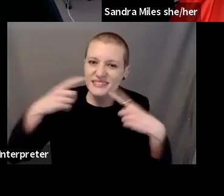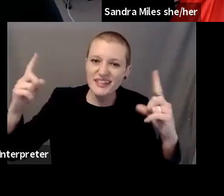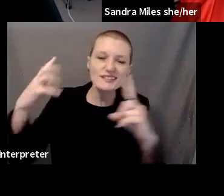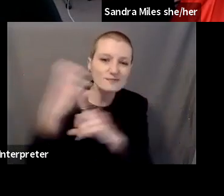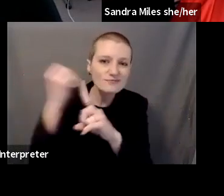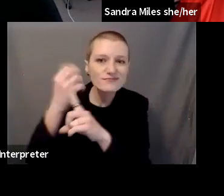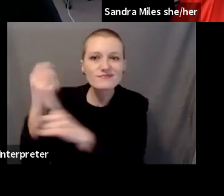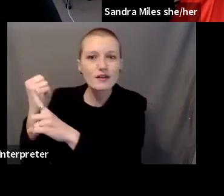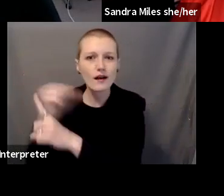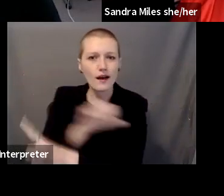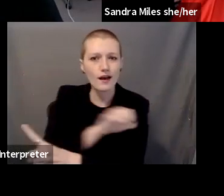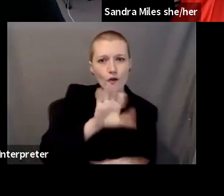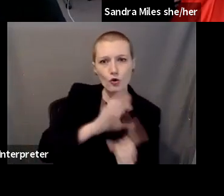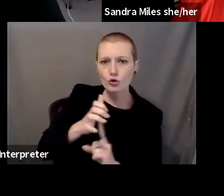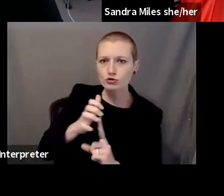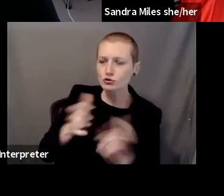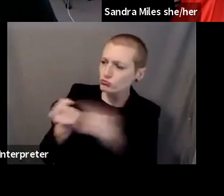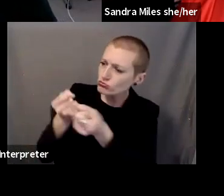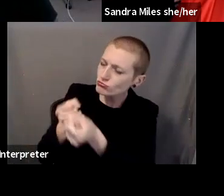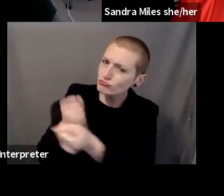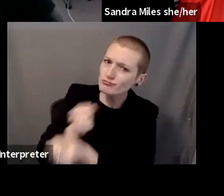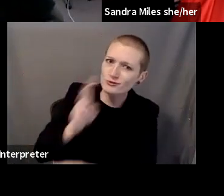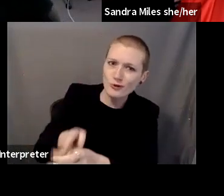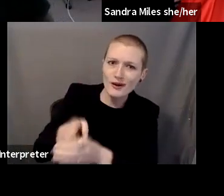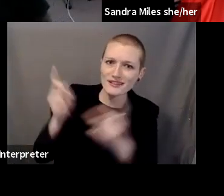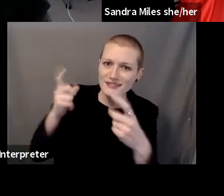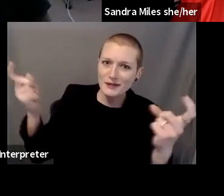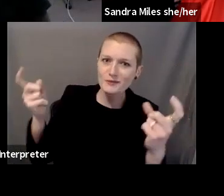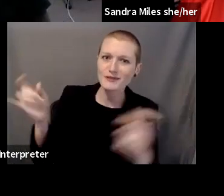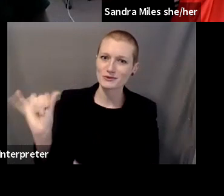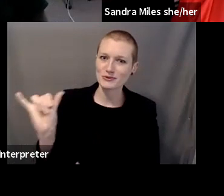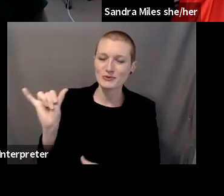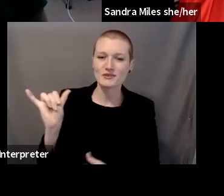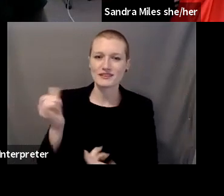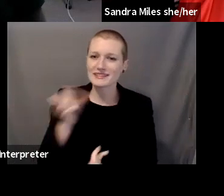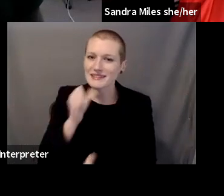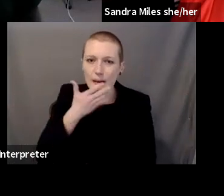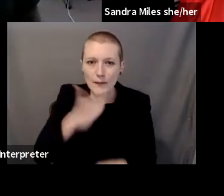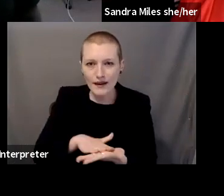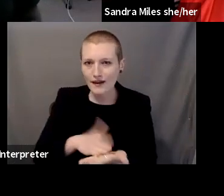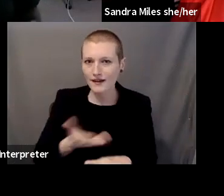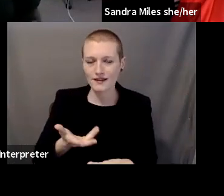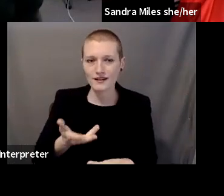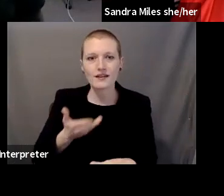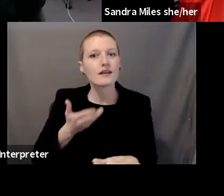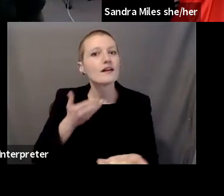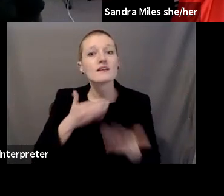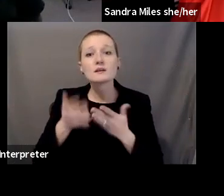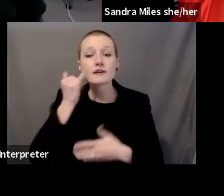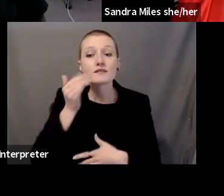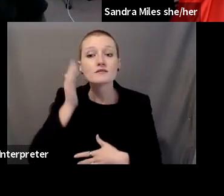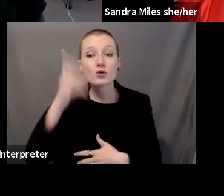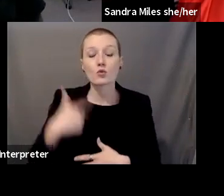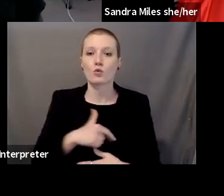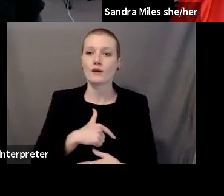bad thing to celebrate. And even if we reach a point where we're recognizing that everybody is equal and everybody's being treated